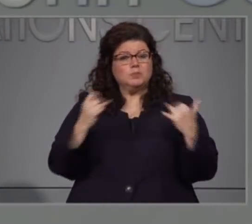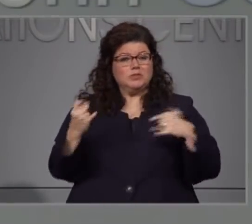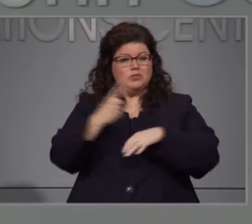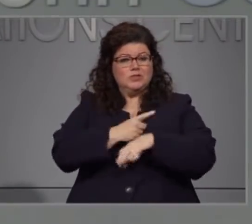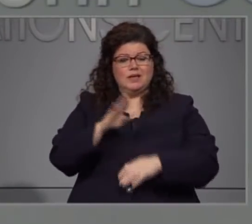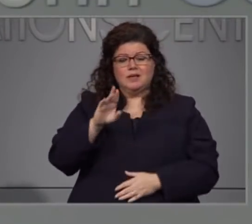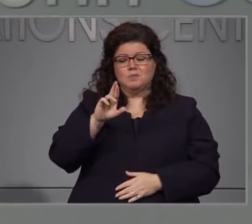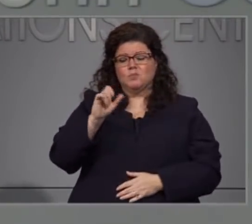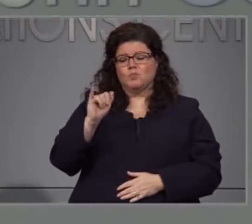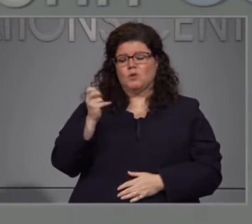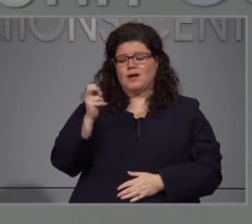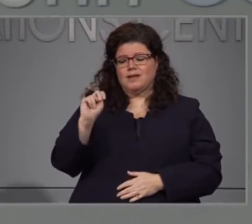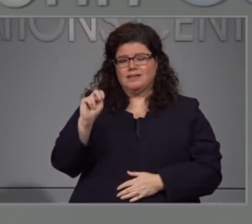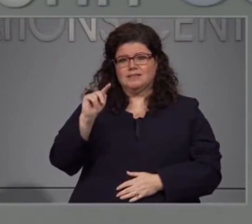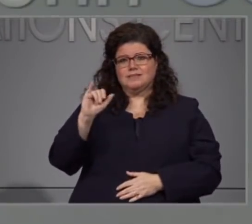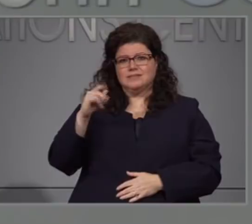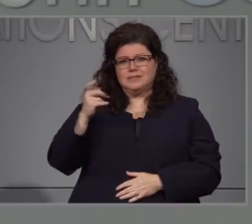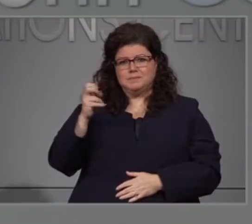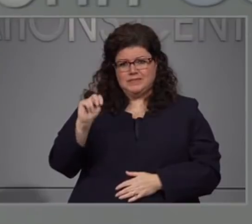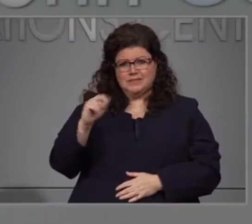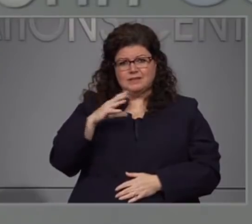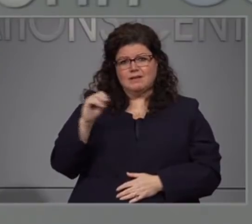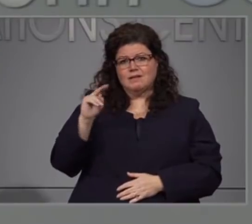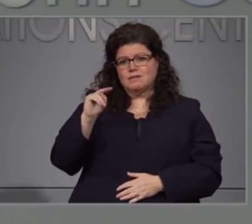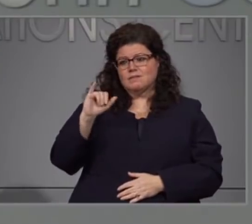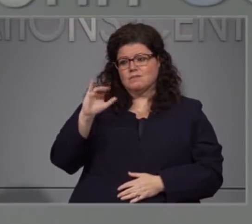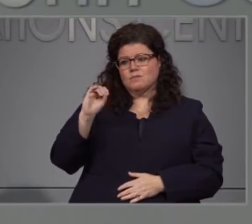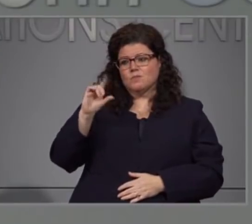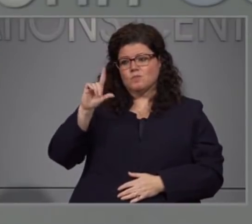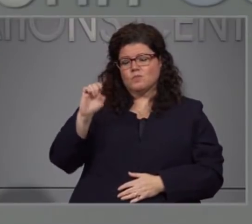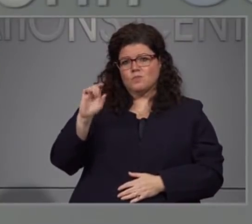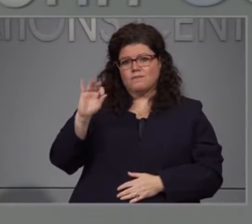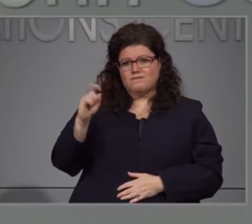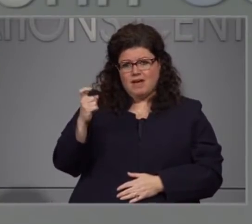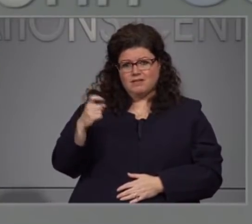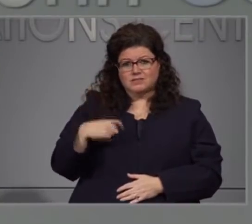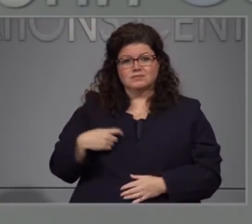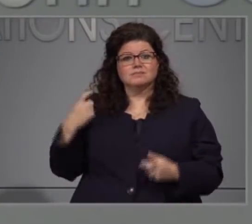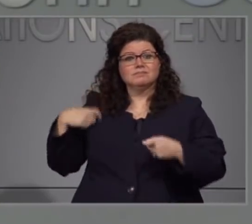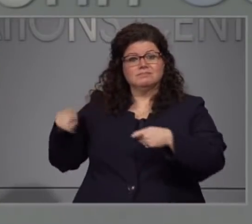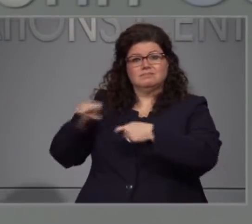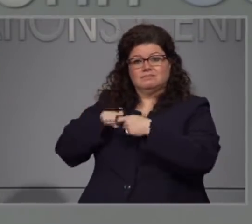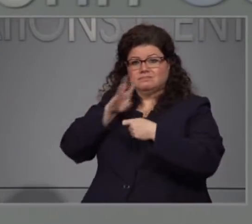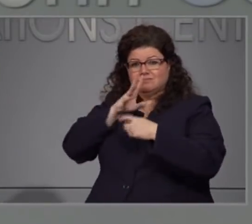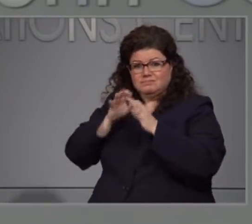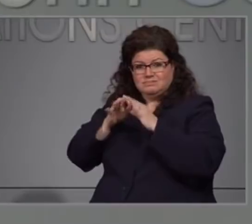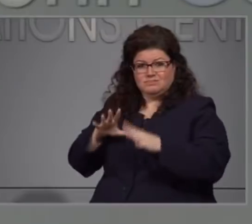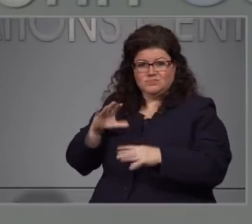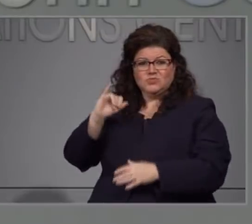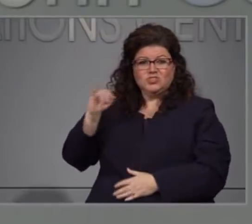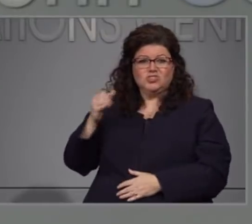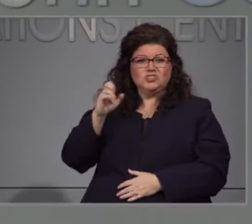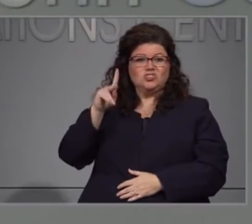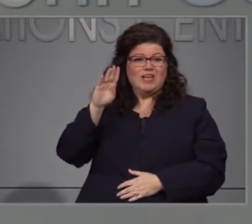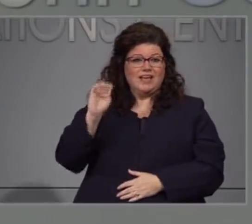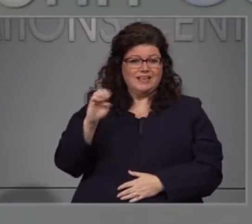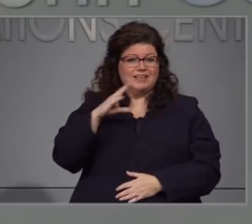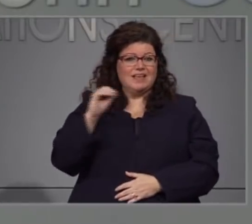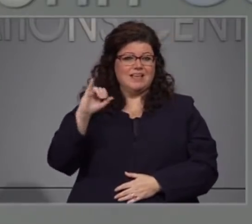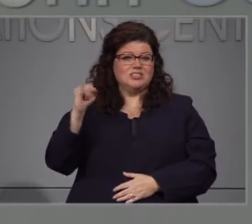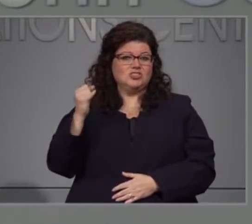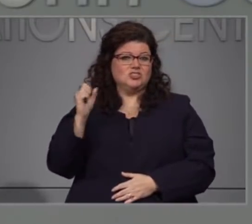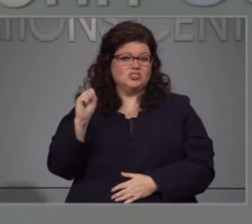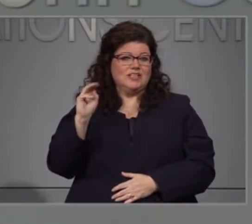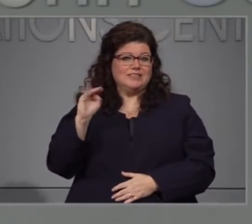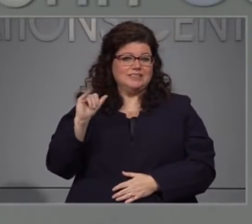interpreters, and behind the scenes Jackie and Jasmine Mativier are our Spanish language interpreters. And now we'd be happy